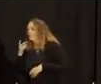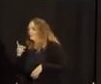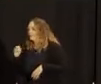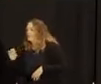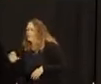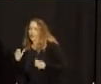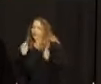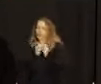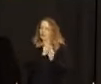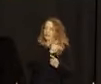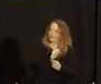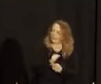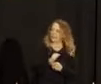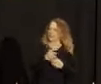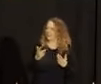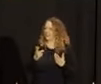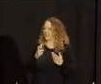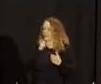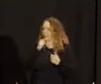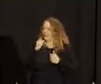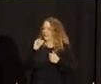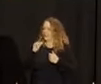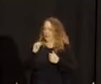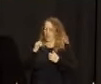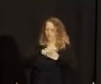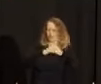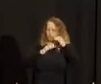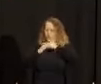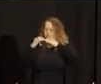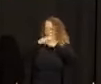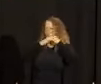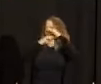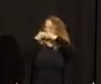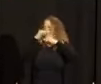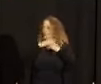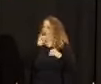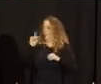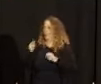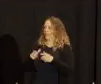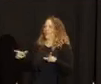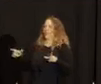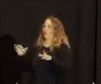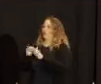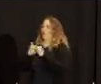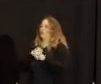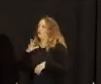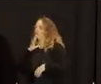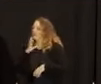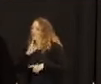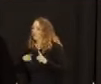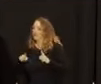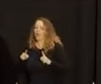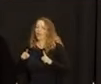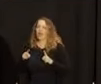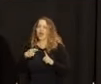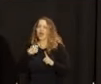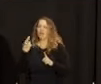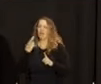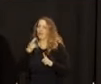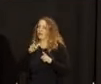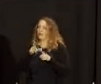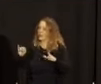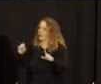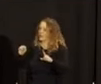disabilities. It's not just about the language, but every time I hear that, I realize that how powerful the language is, because